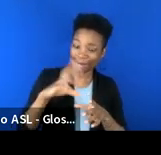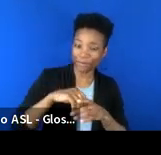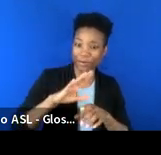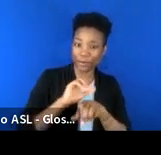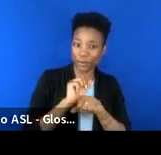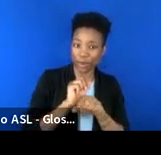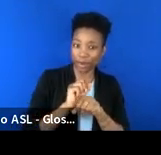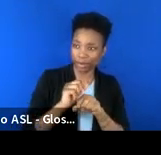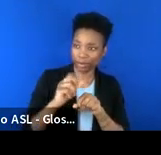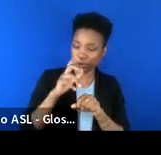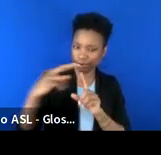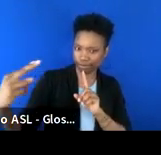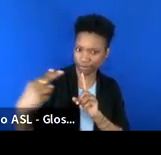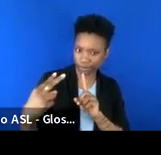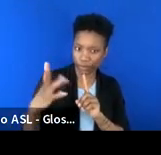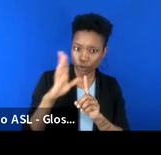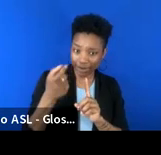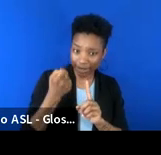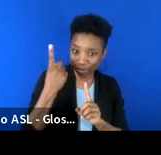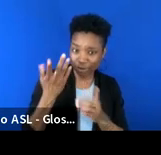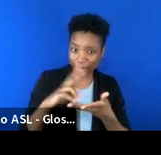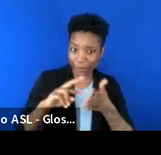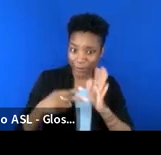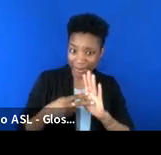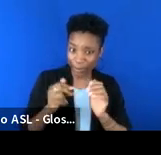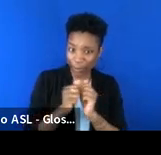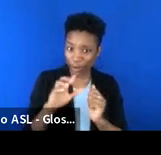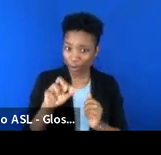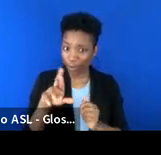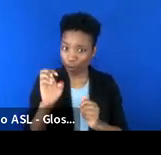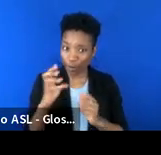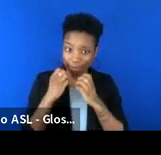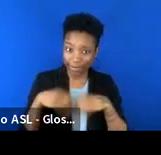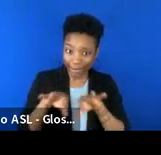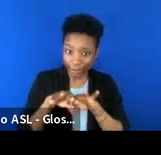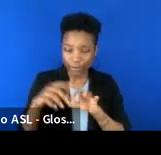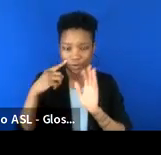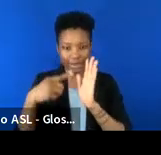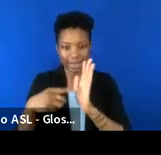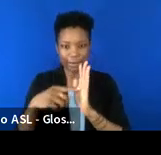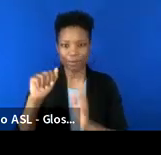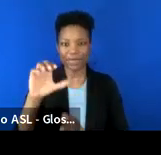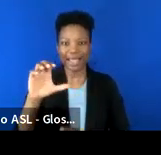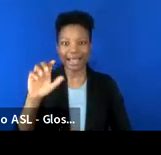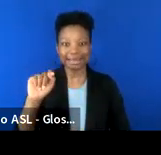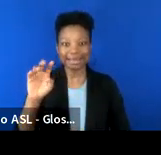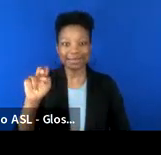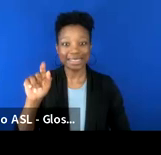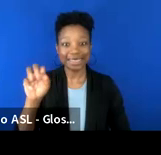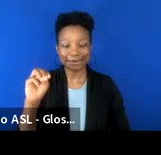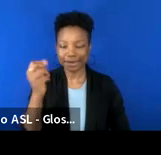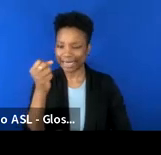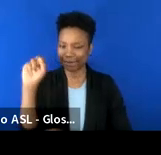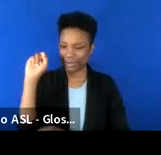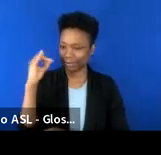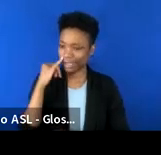values? For example, when we talk about activism, maybe someone isn't really into the social justice movement, and how do you make